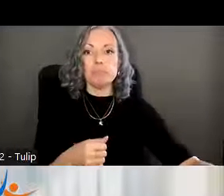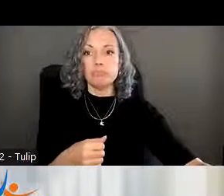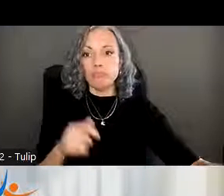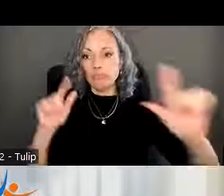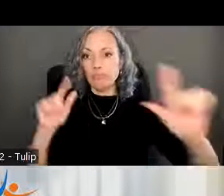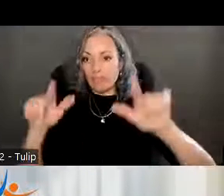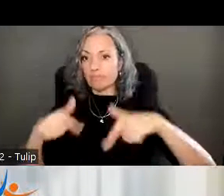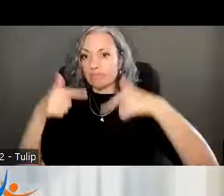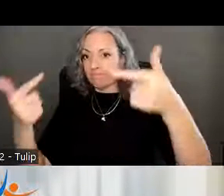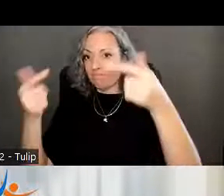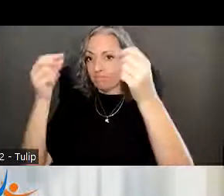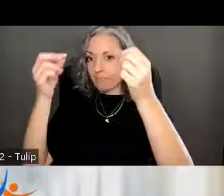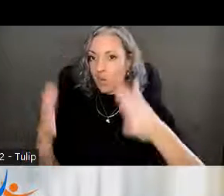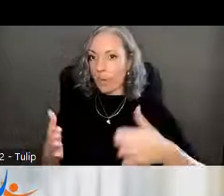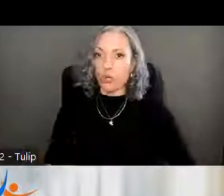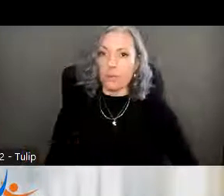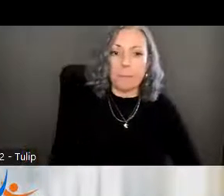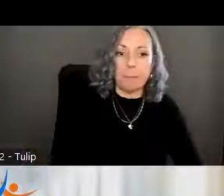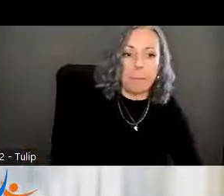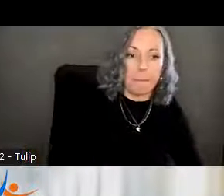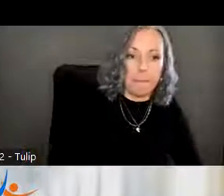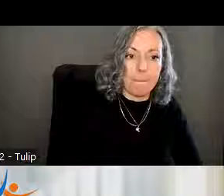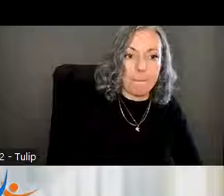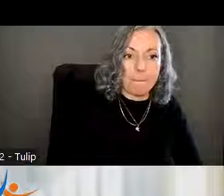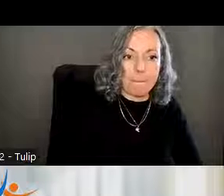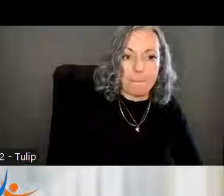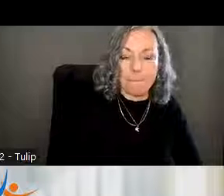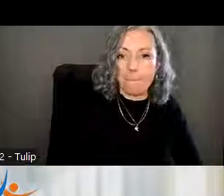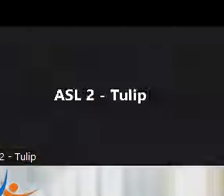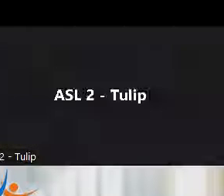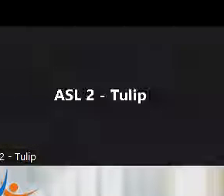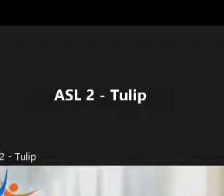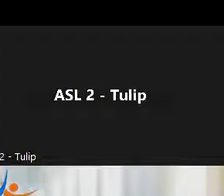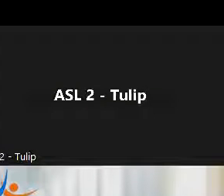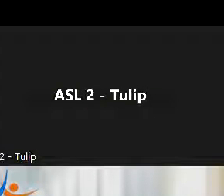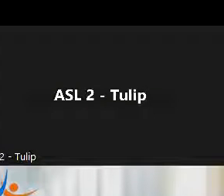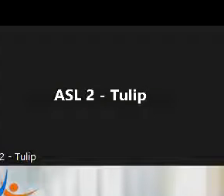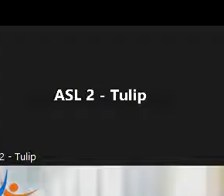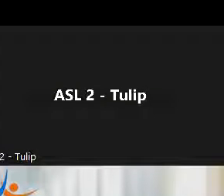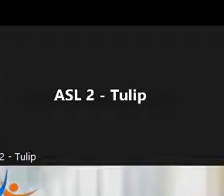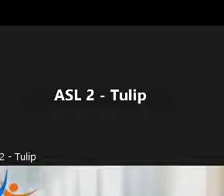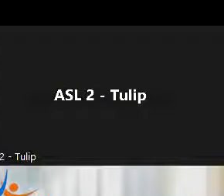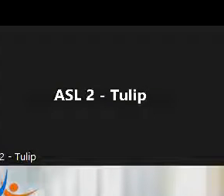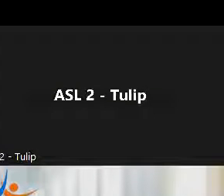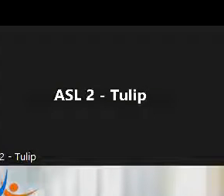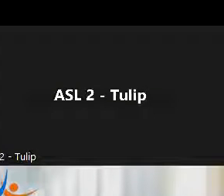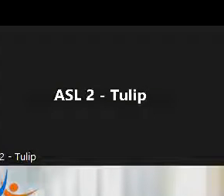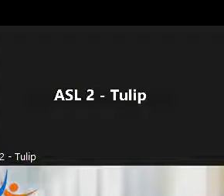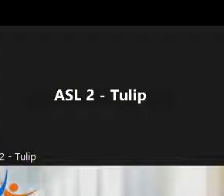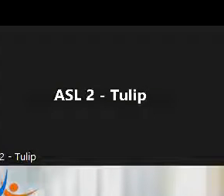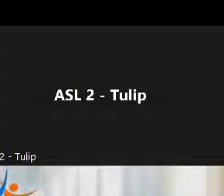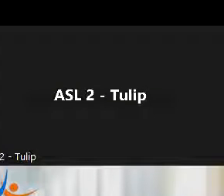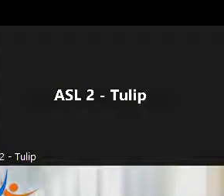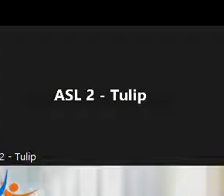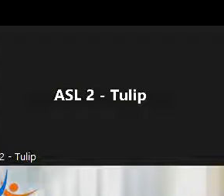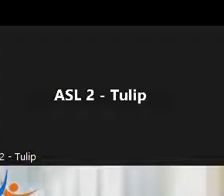to family members or friends with Alzheimer's disease, dementia, or other cognitive impairment disorder, using the 2021